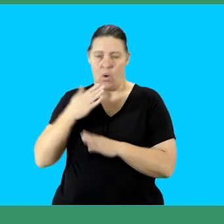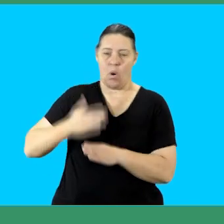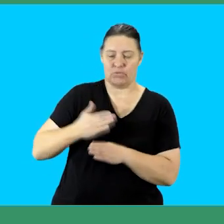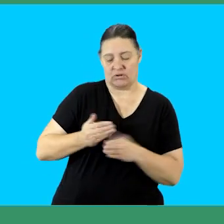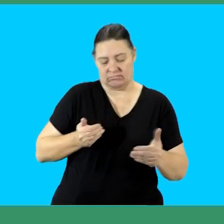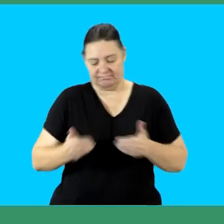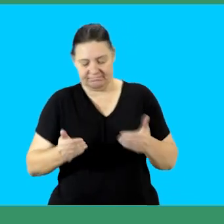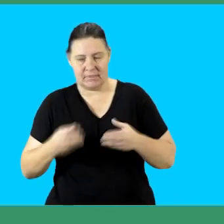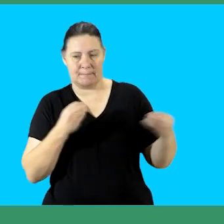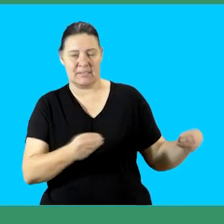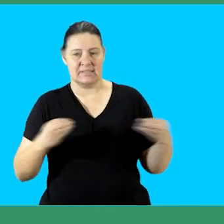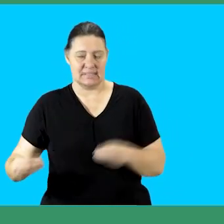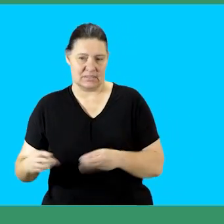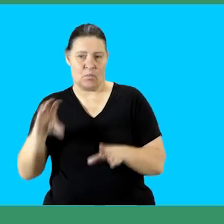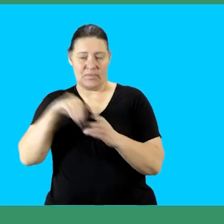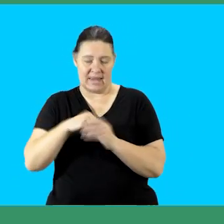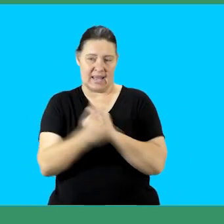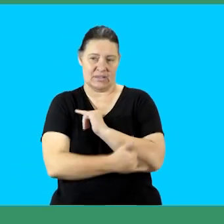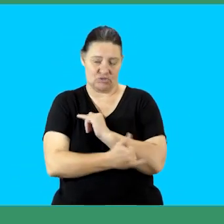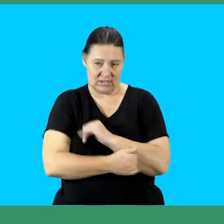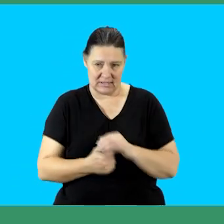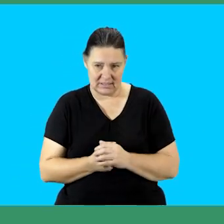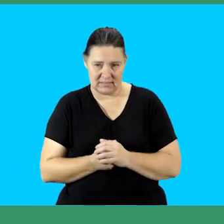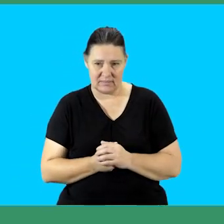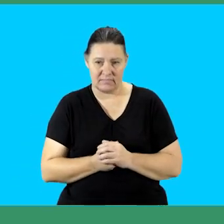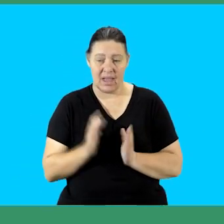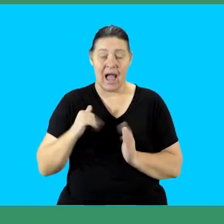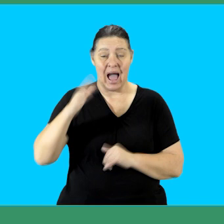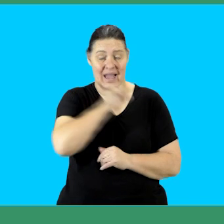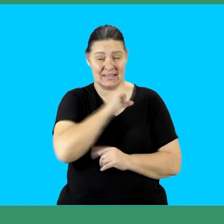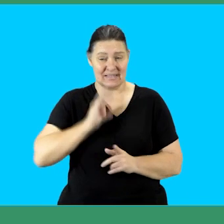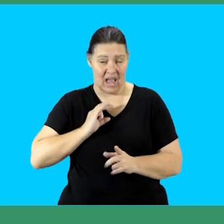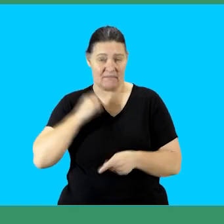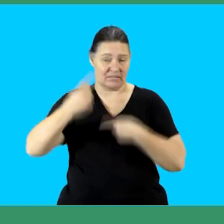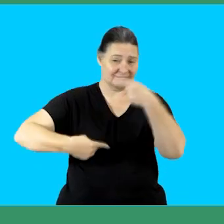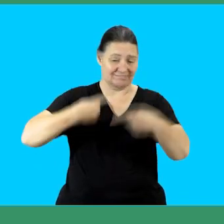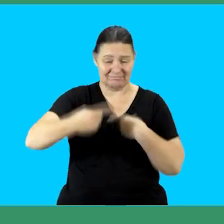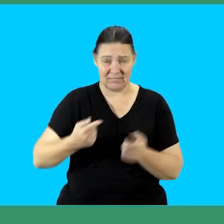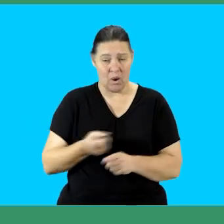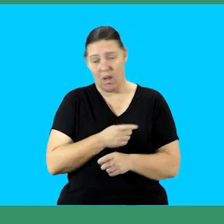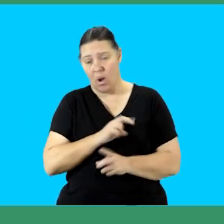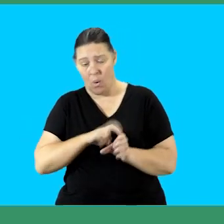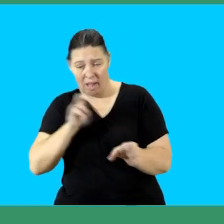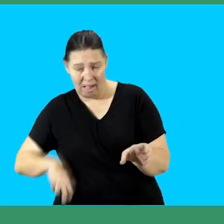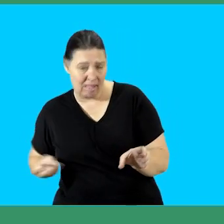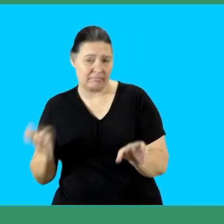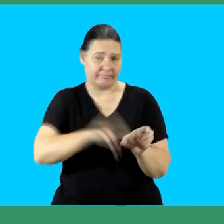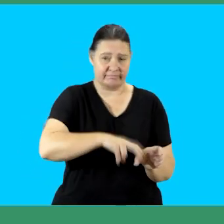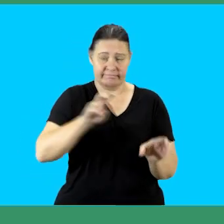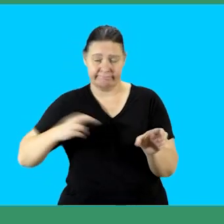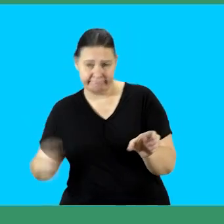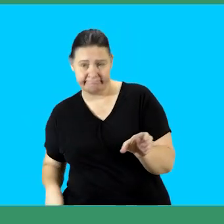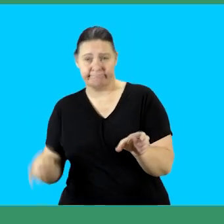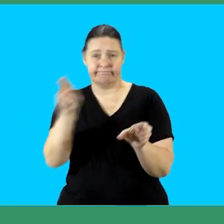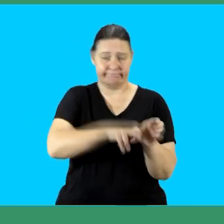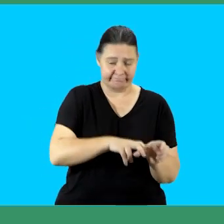laws put in place by the government to regulate the operations of businesses in the country. High employee turnover, when